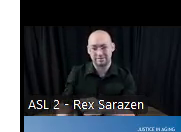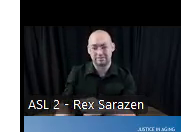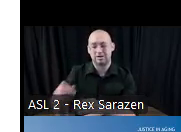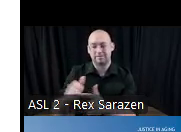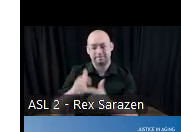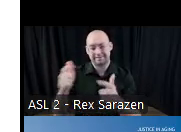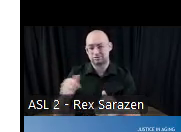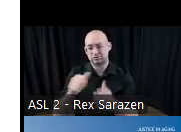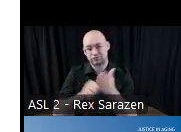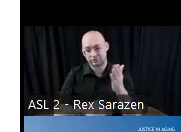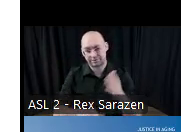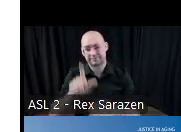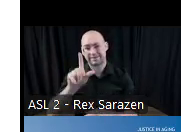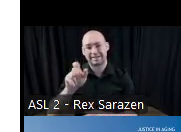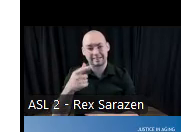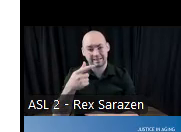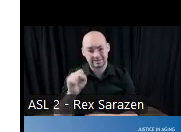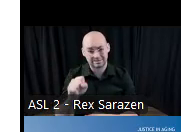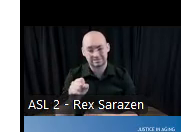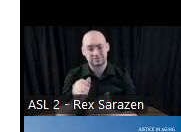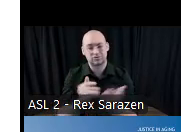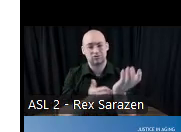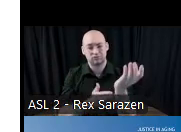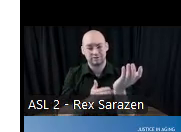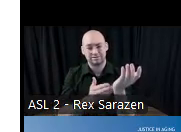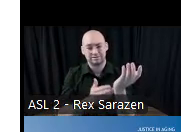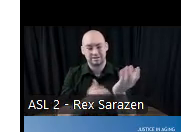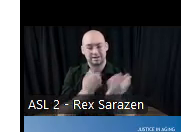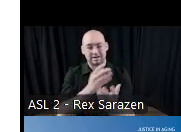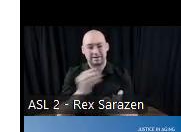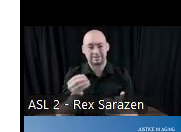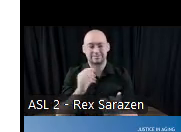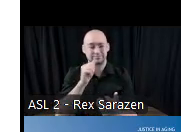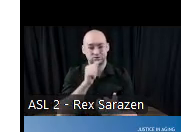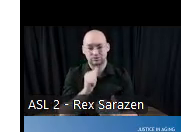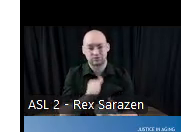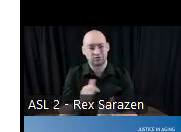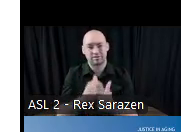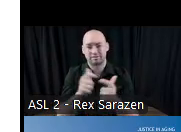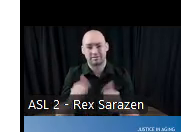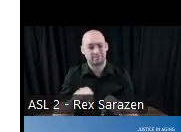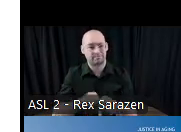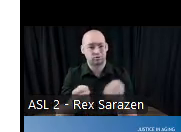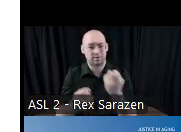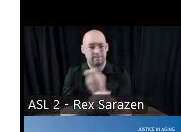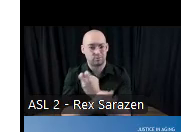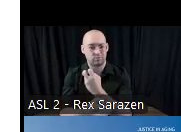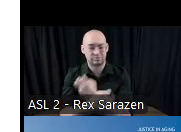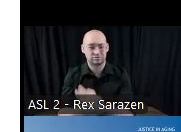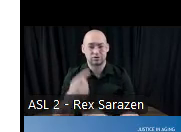legs and wrists, and also suffered multiple broken bones in her nose and